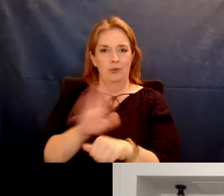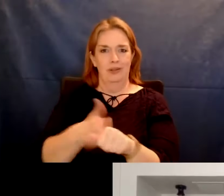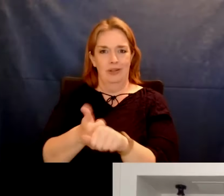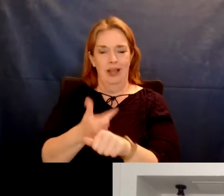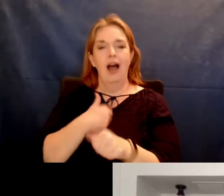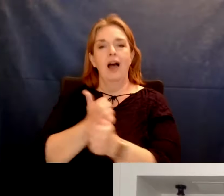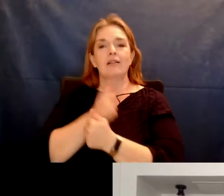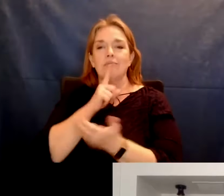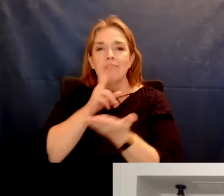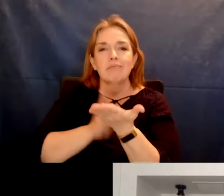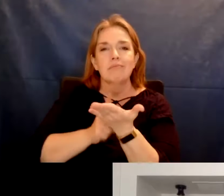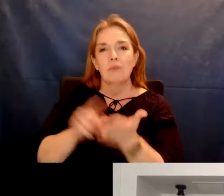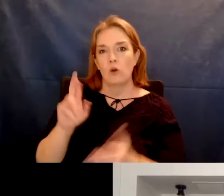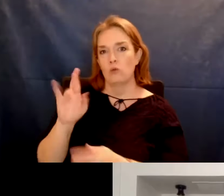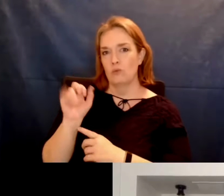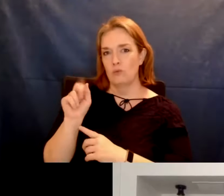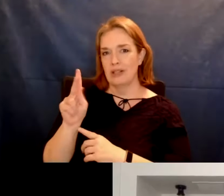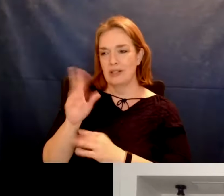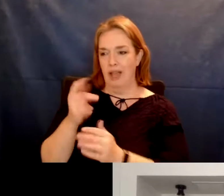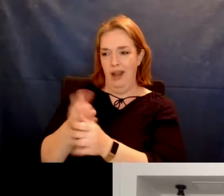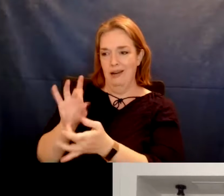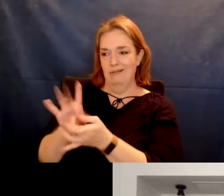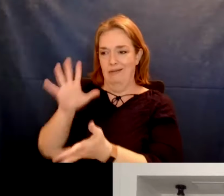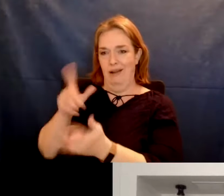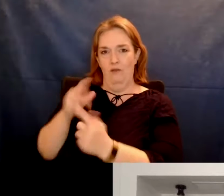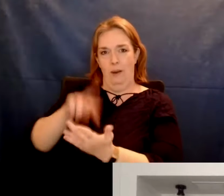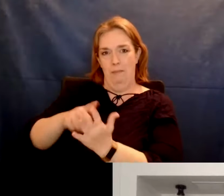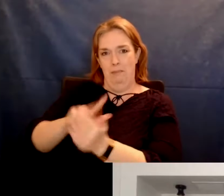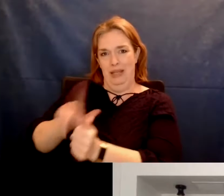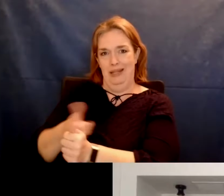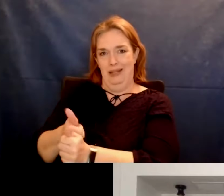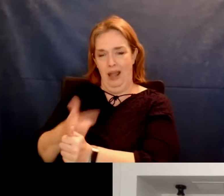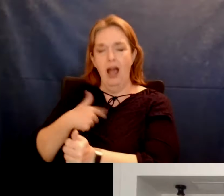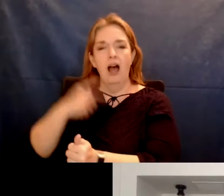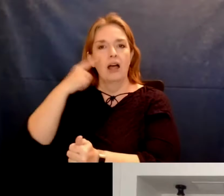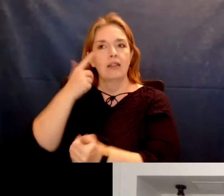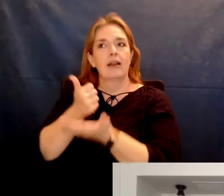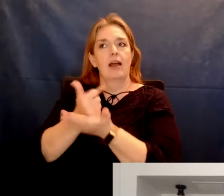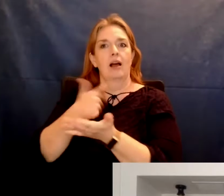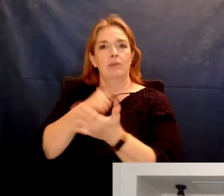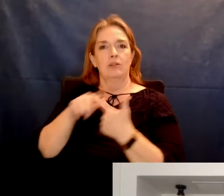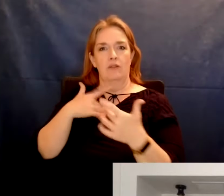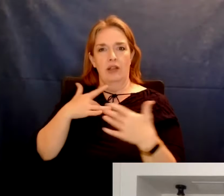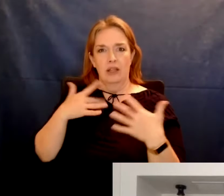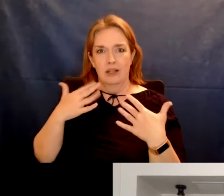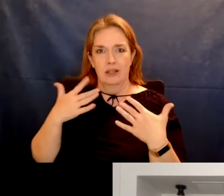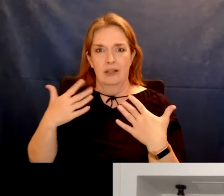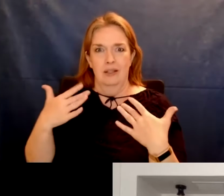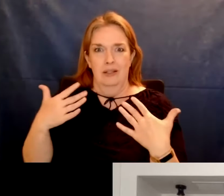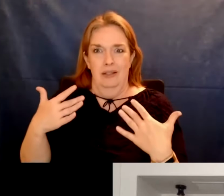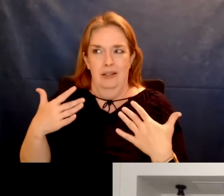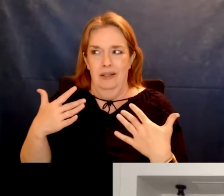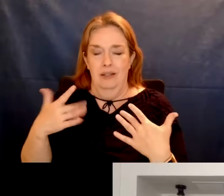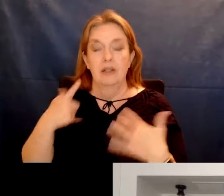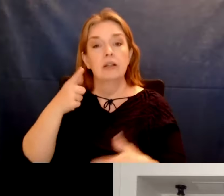about risk in veering from meaning. I feel this experience was universal in bringing the listener to an edge. Do you use video